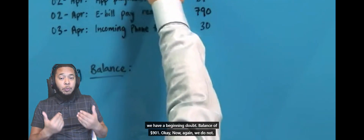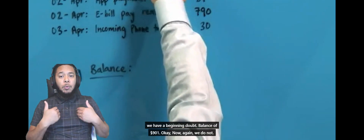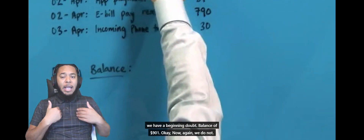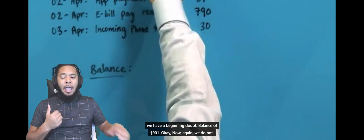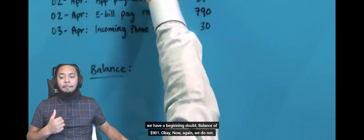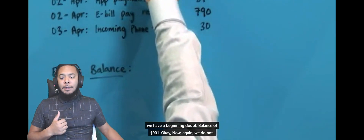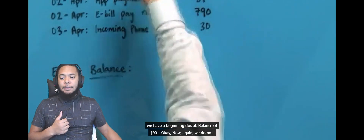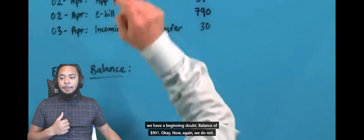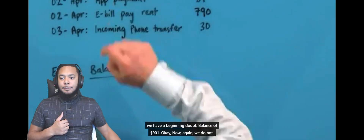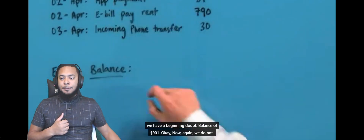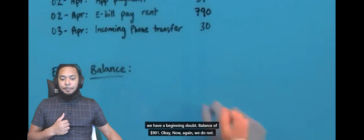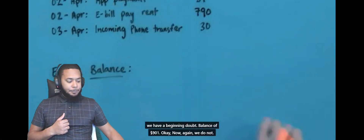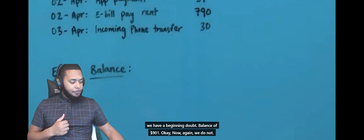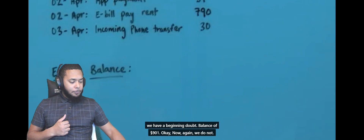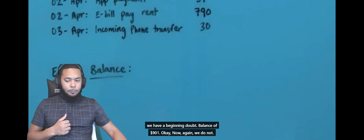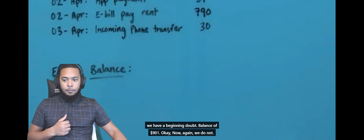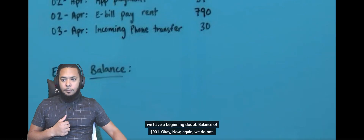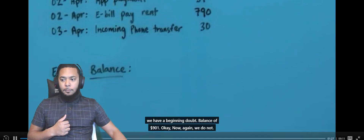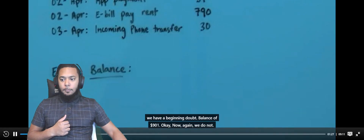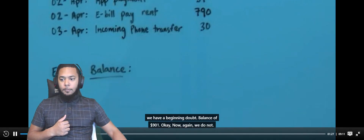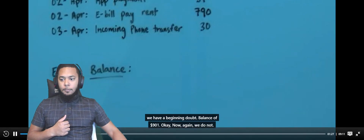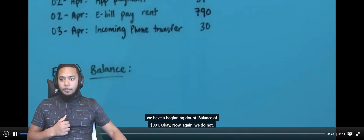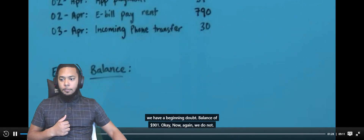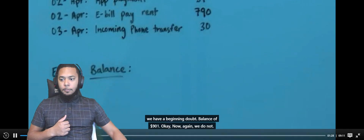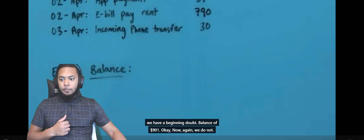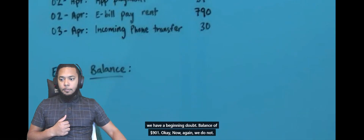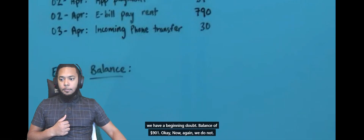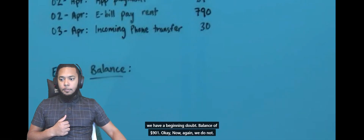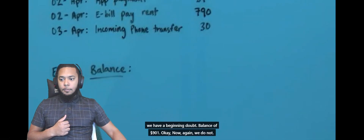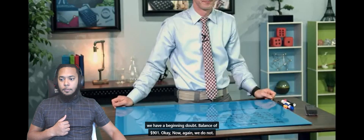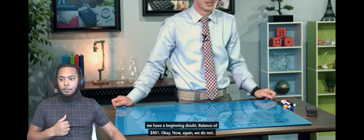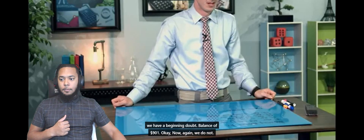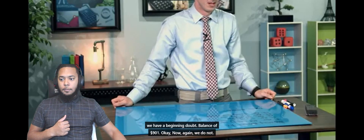balance of $901.